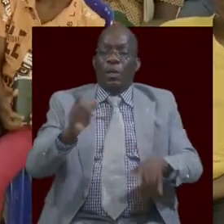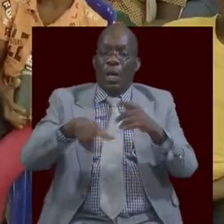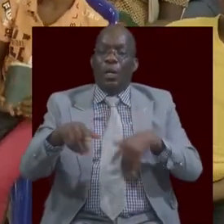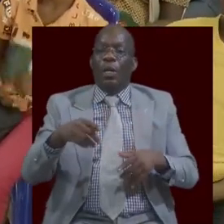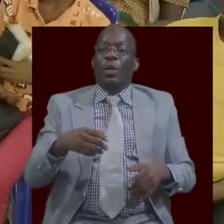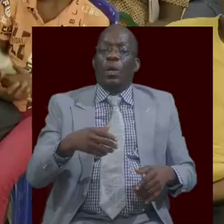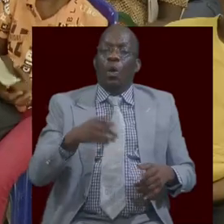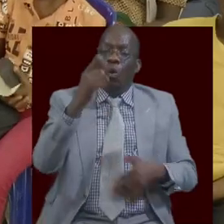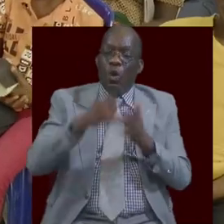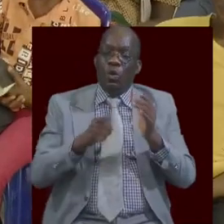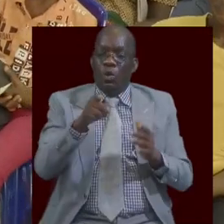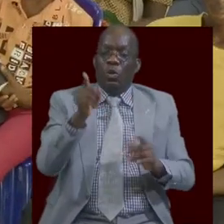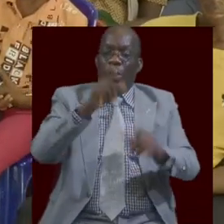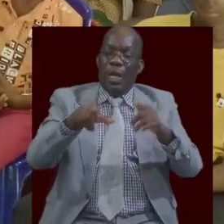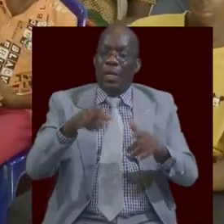you get.